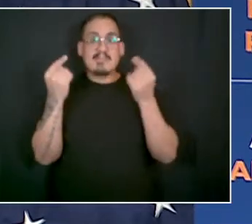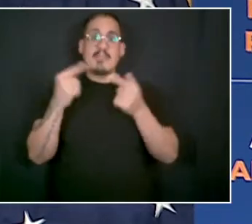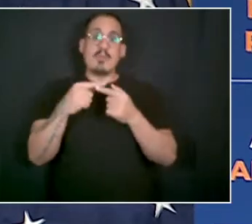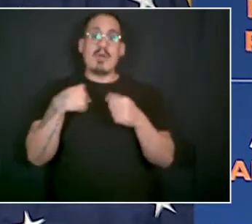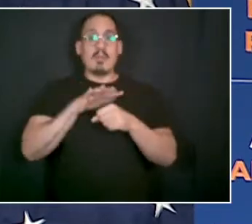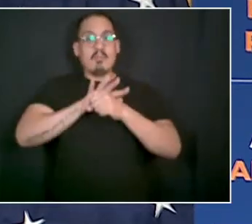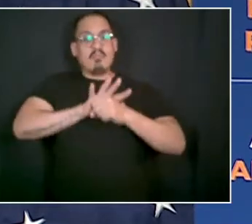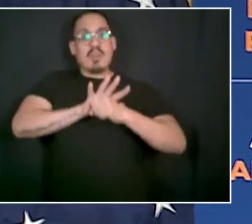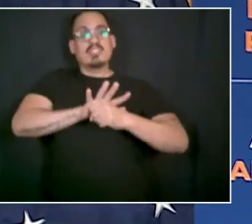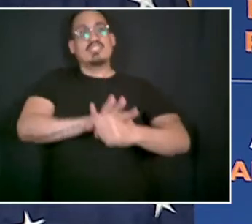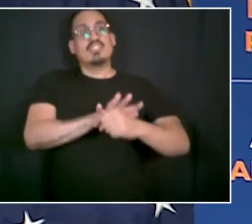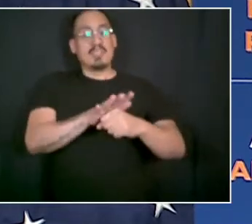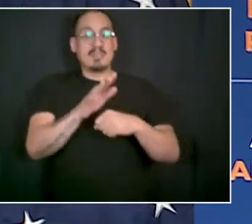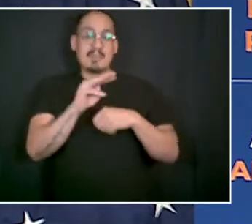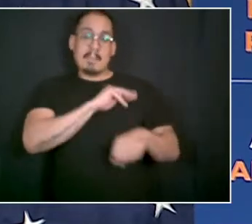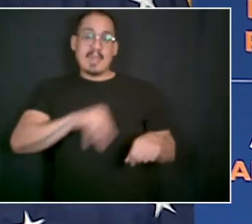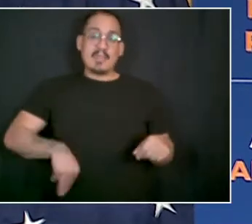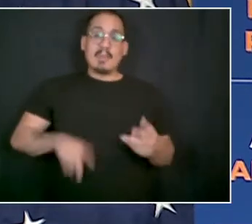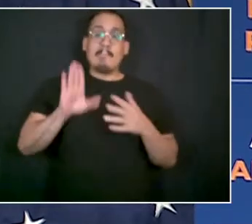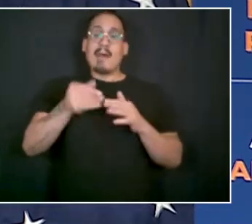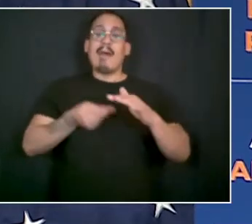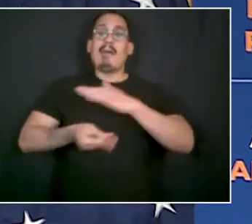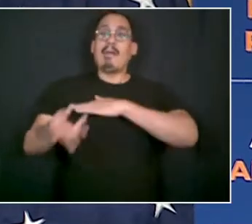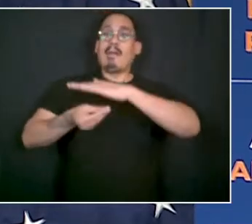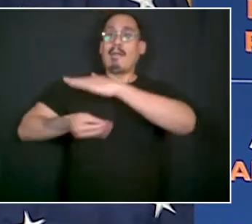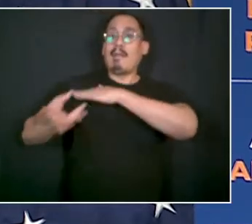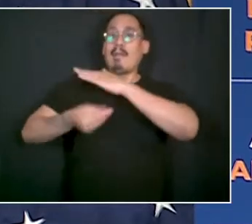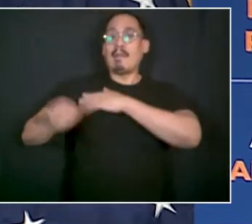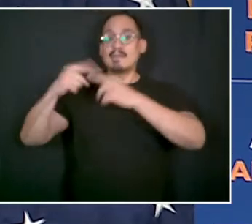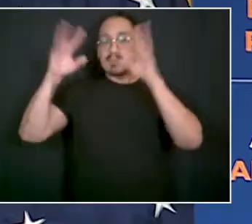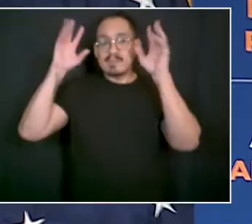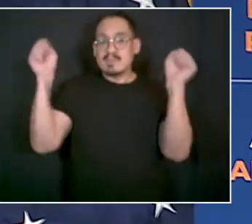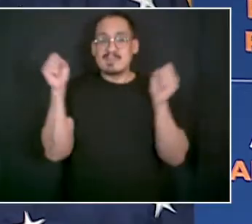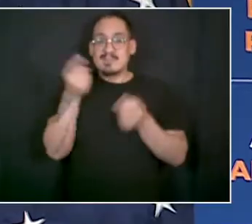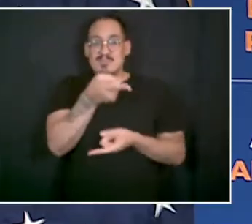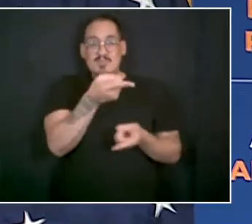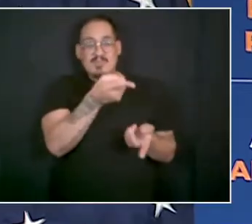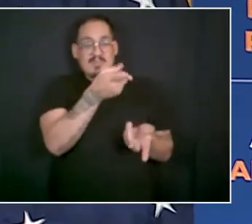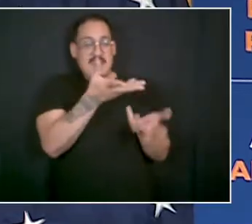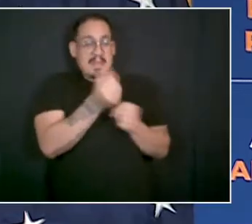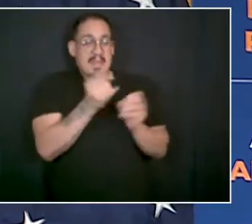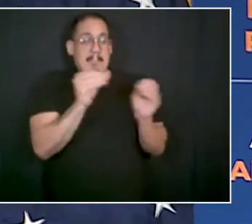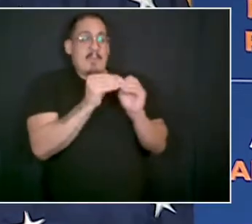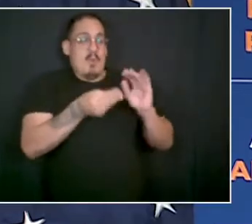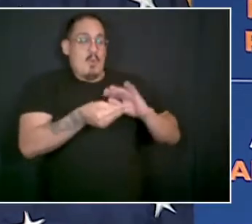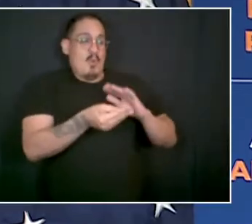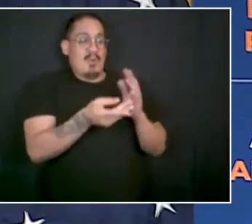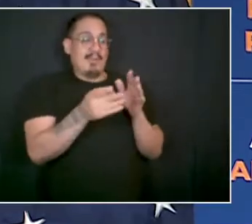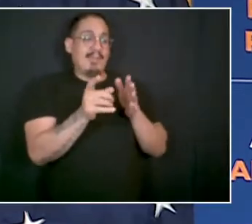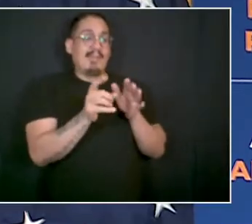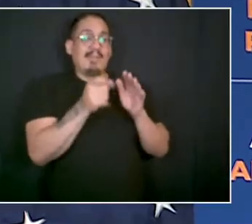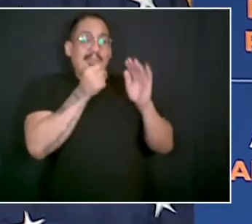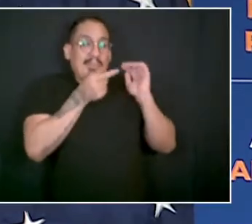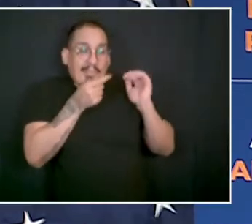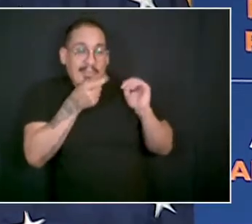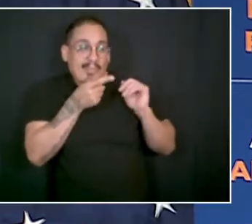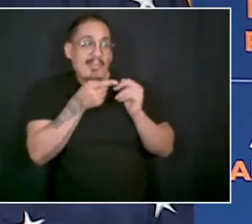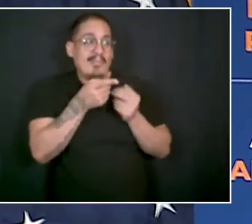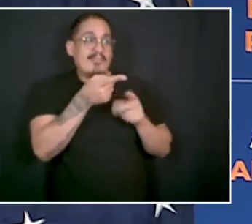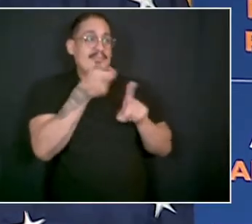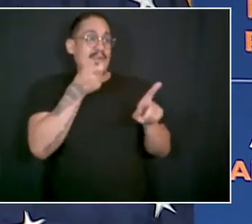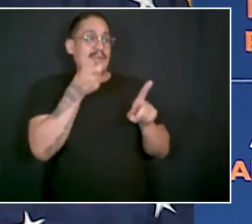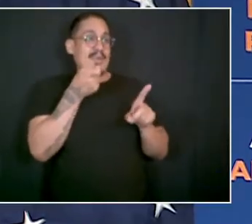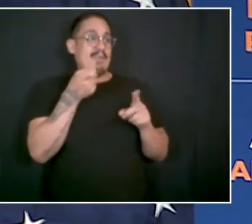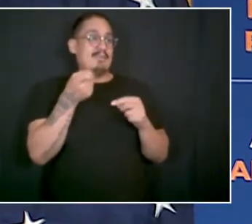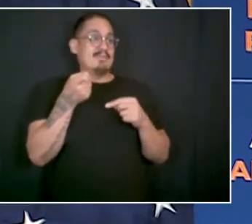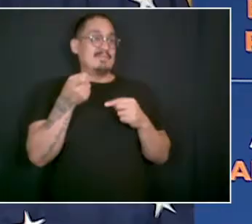mayor by leaking information to the press, you probably guys got more leaks than I probably ever had in an administration.